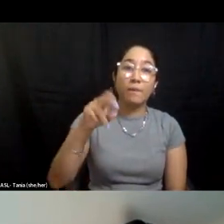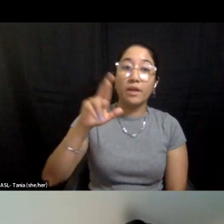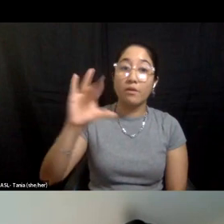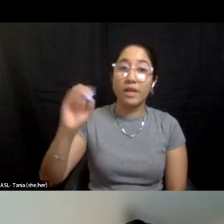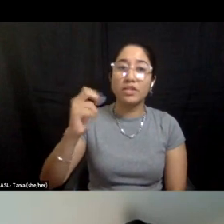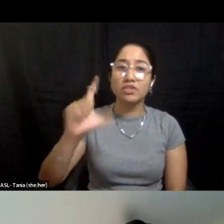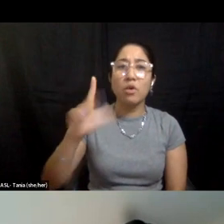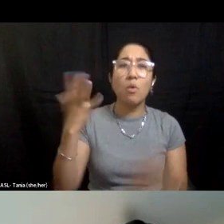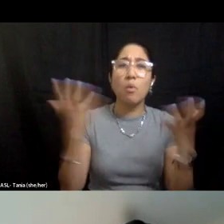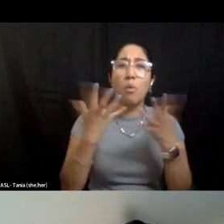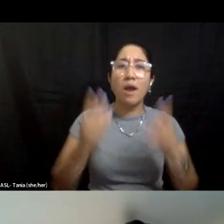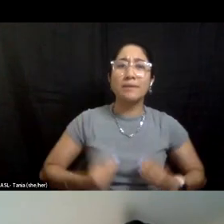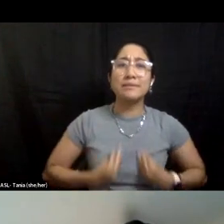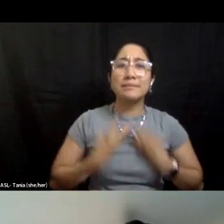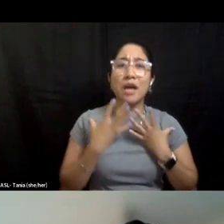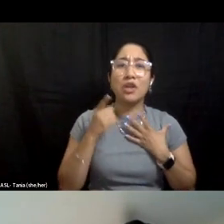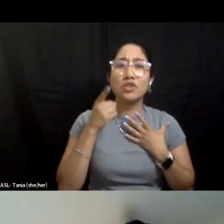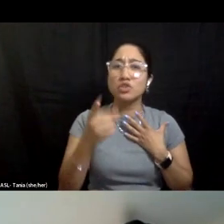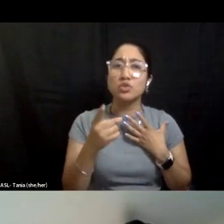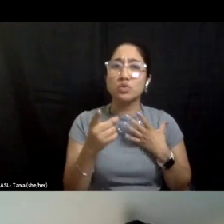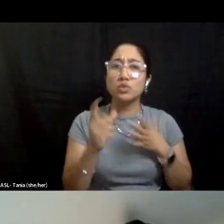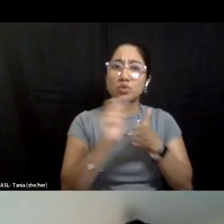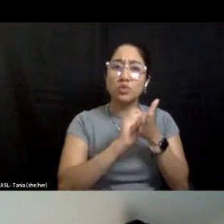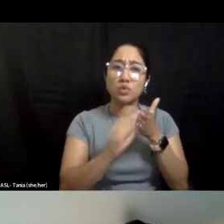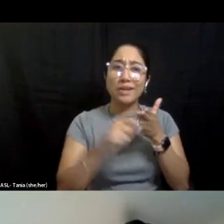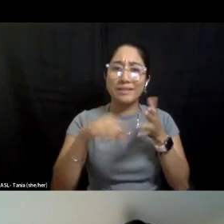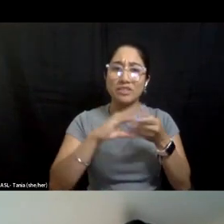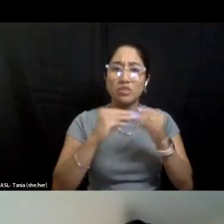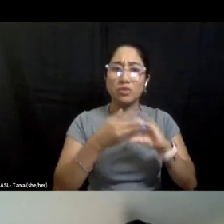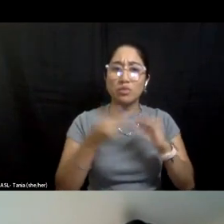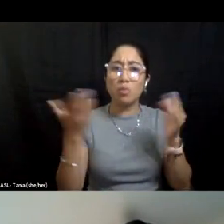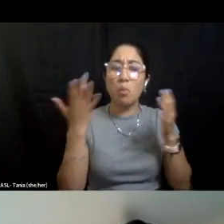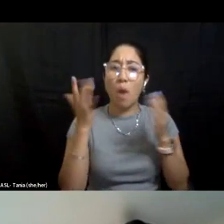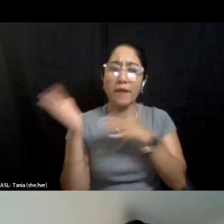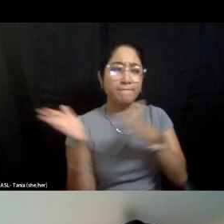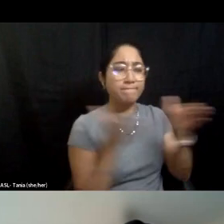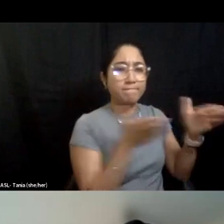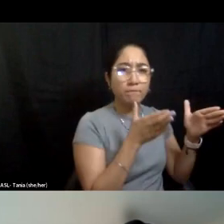these stories, I think, is basically one of the, you know, what made you turn to this focus?